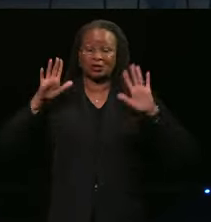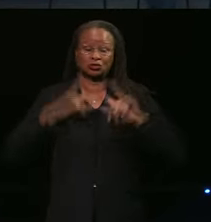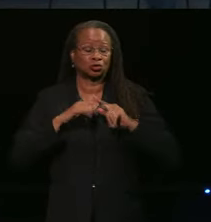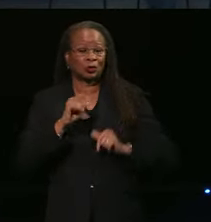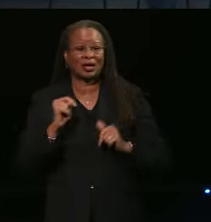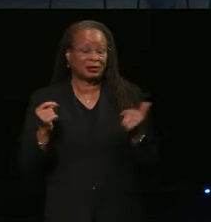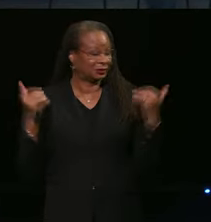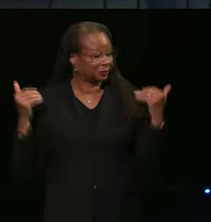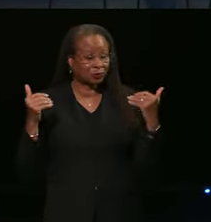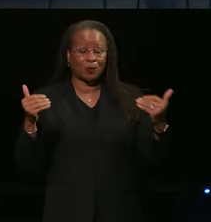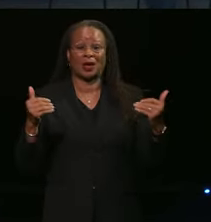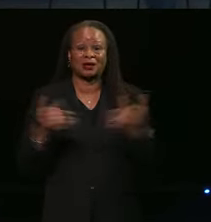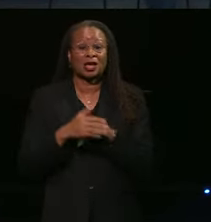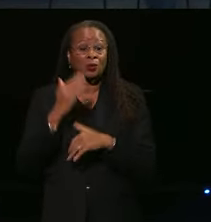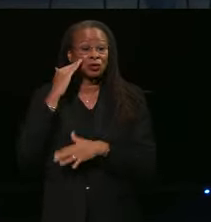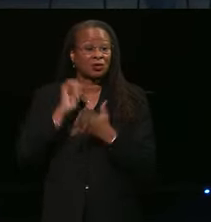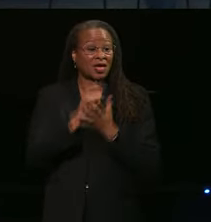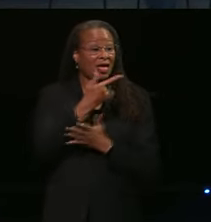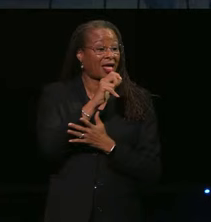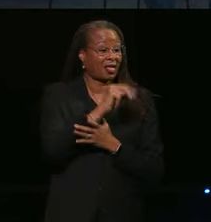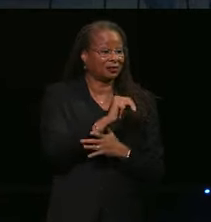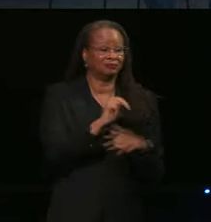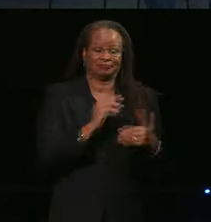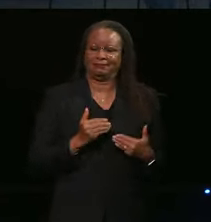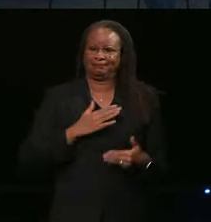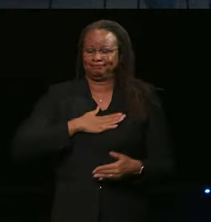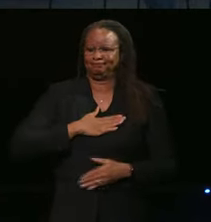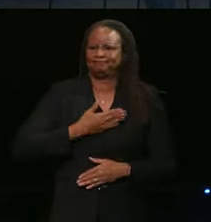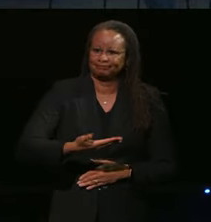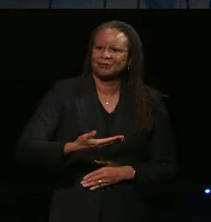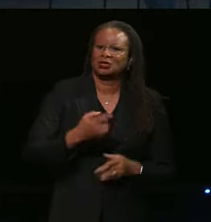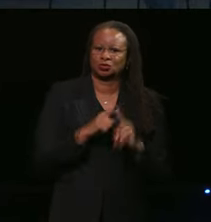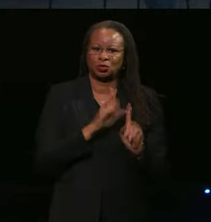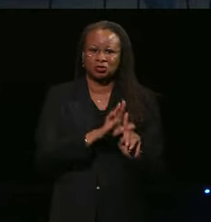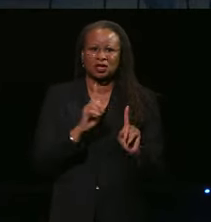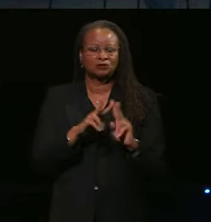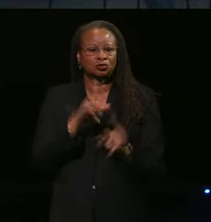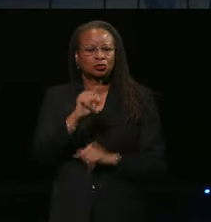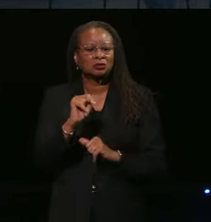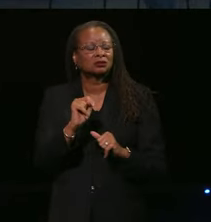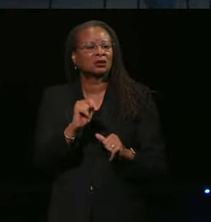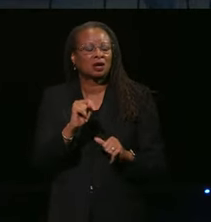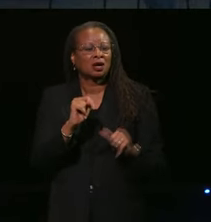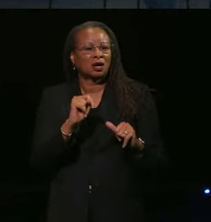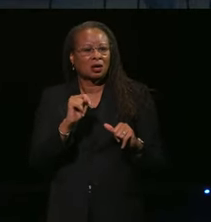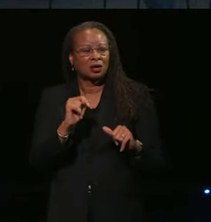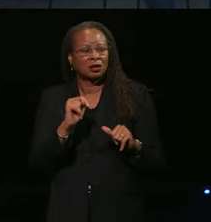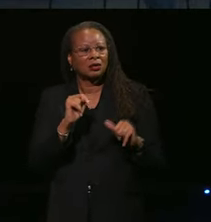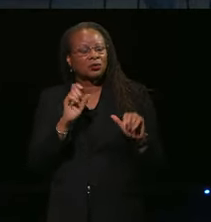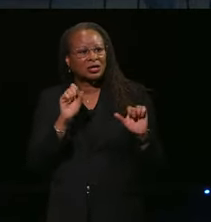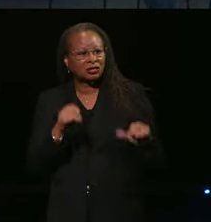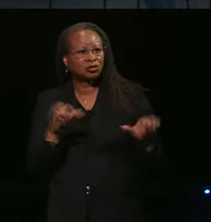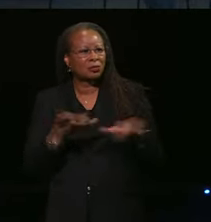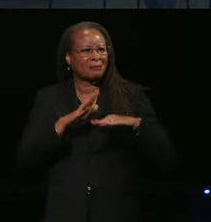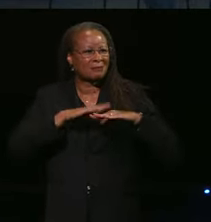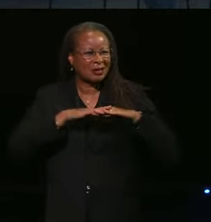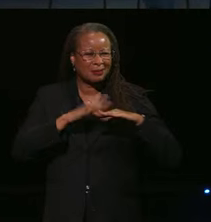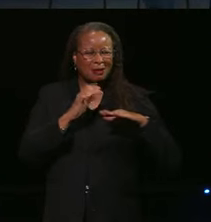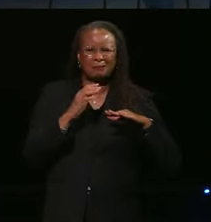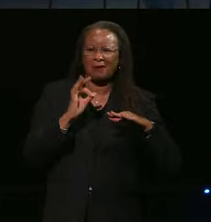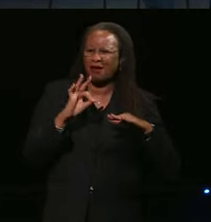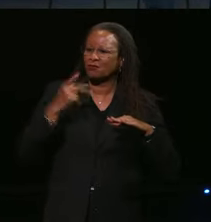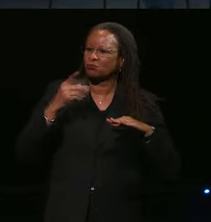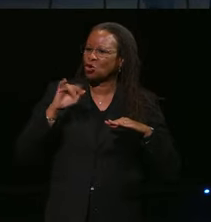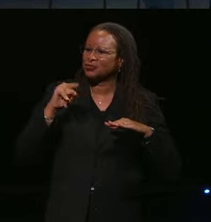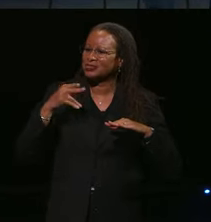thought, let's see. We knew that Helen lent herself very, very well to it, that we could do sort of maybe a minimum of prosthetics and